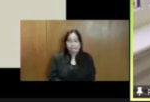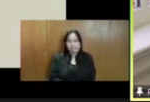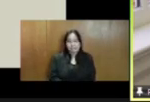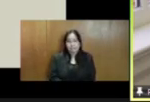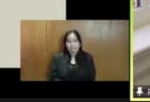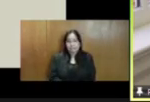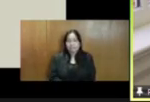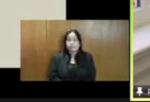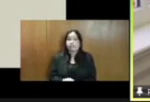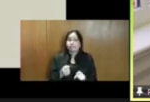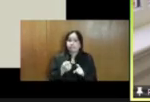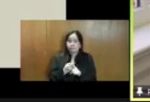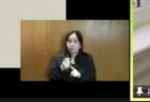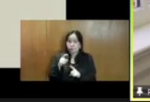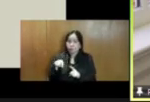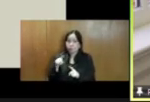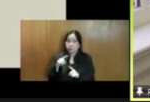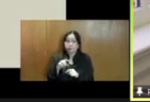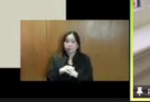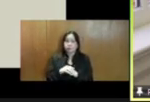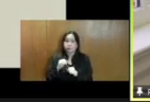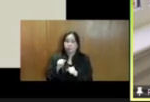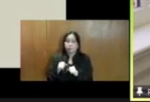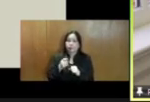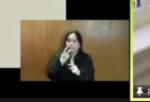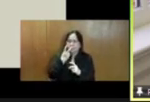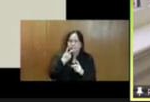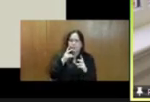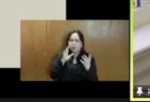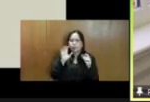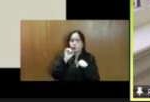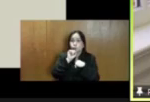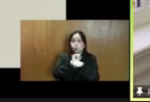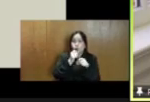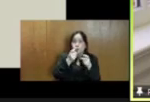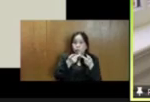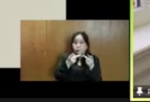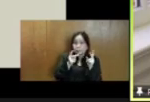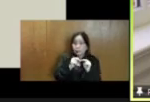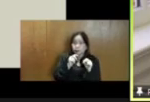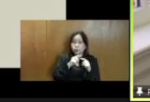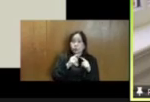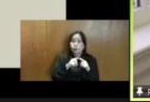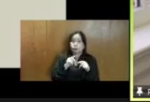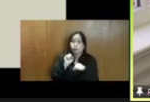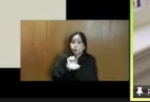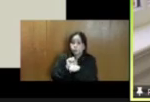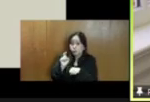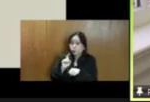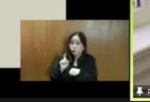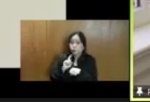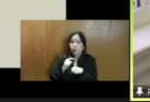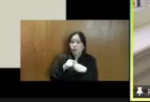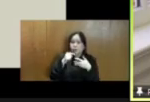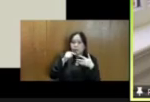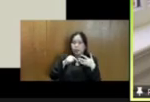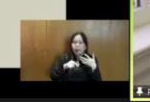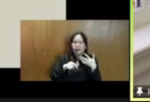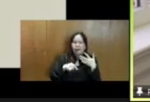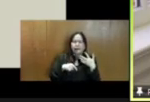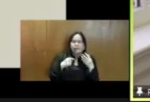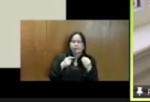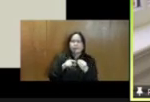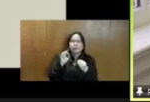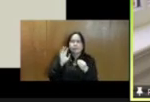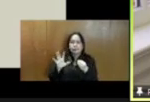And from this data, we're going to be able to observe job titles, occupations, industries, fairly detailed information about the jobs